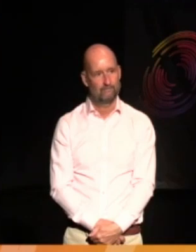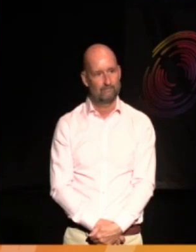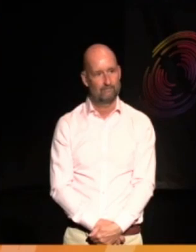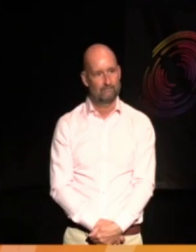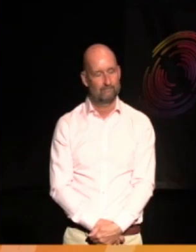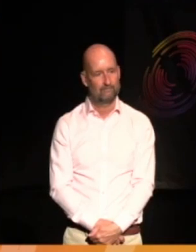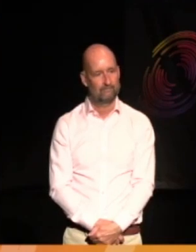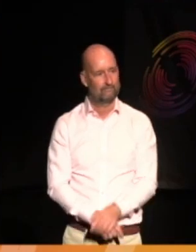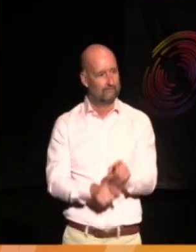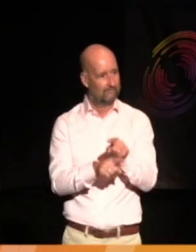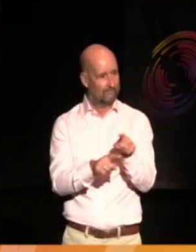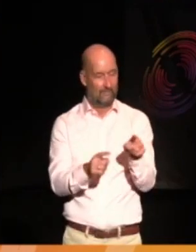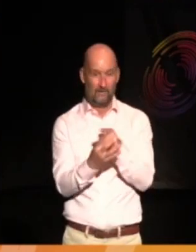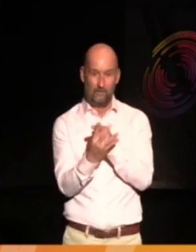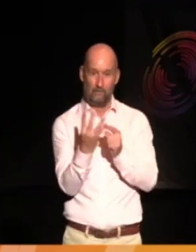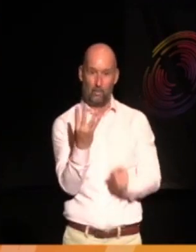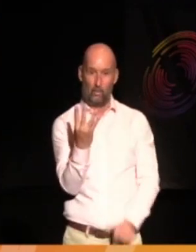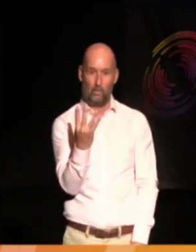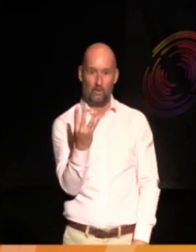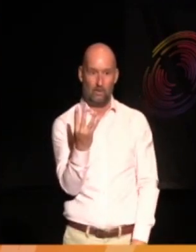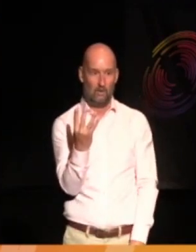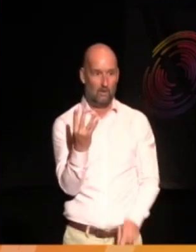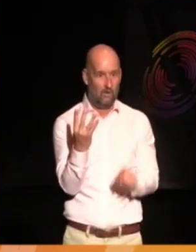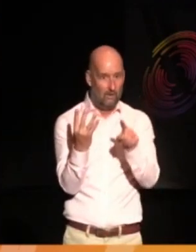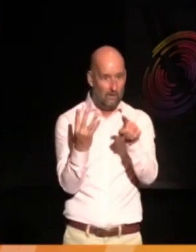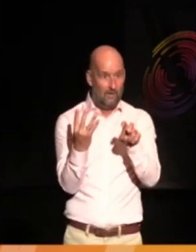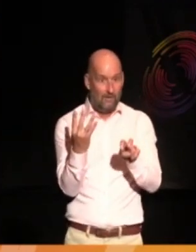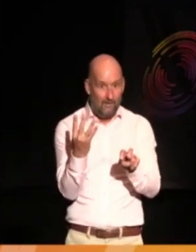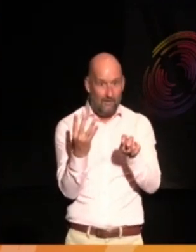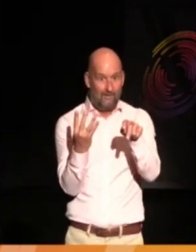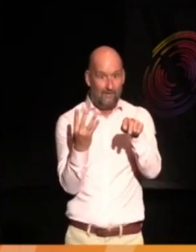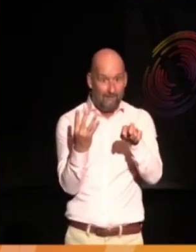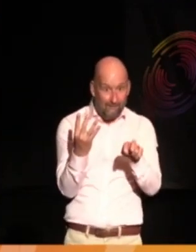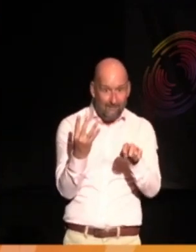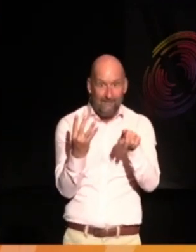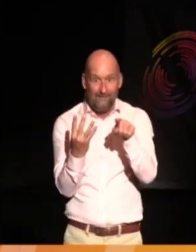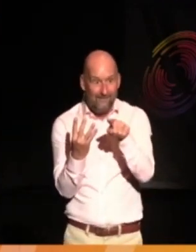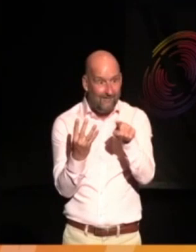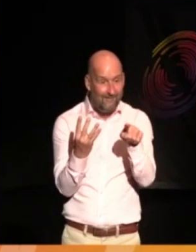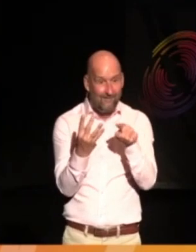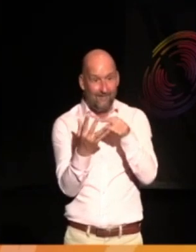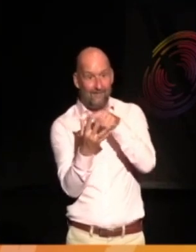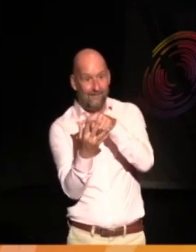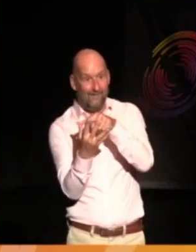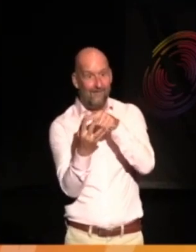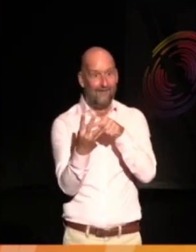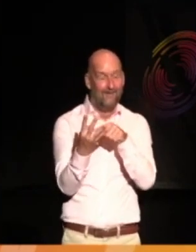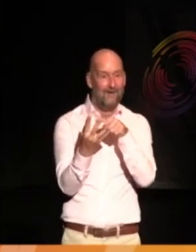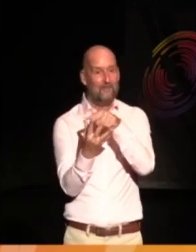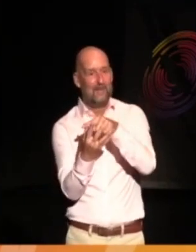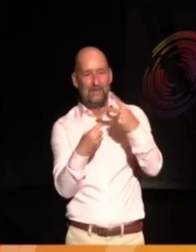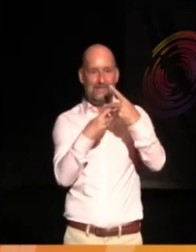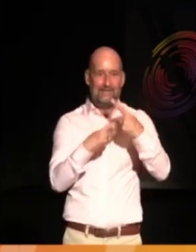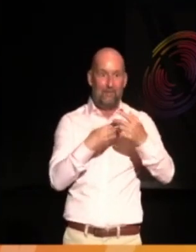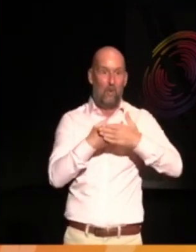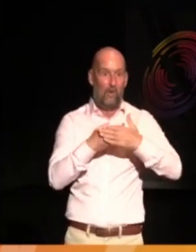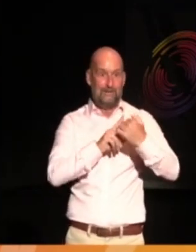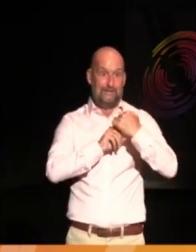Okay, now those are 4 people. Oh, if you're sitting down, you're not sure. A bit more work to do.